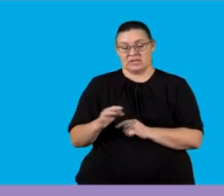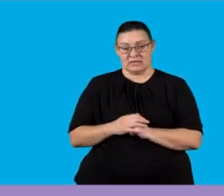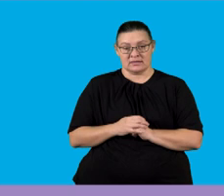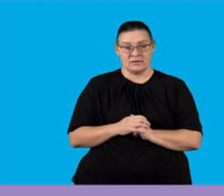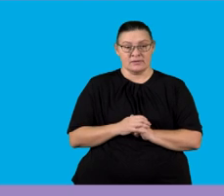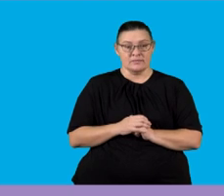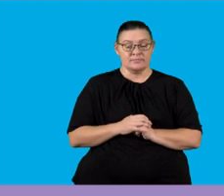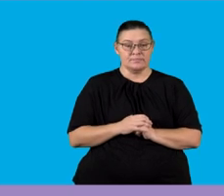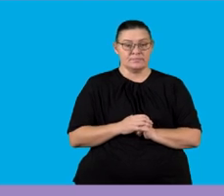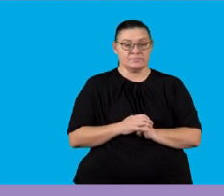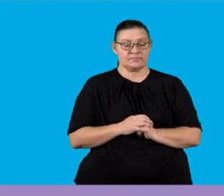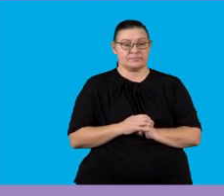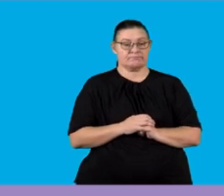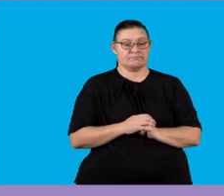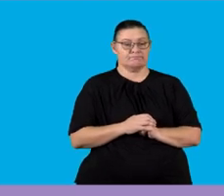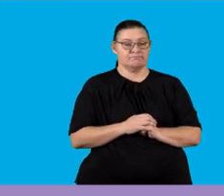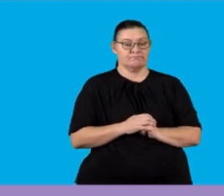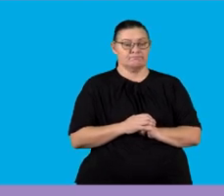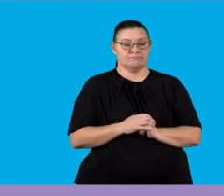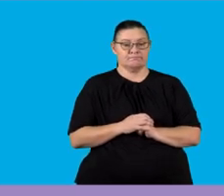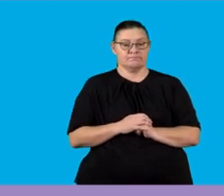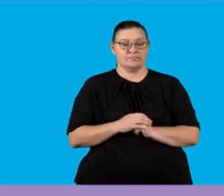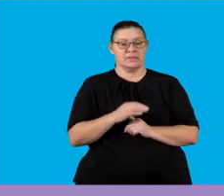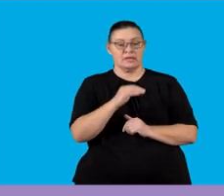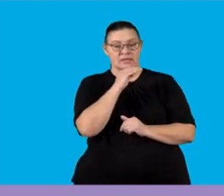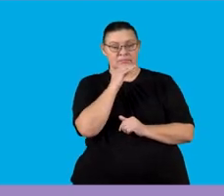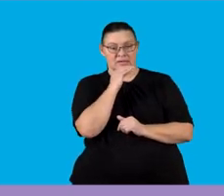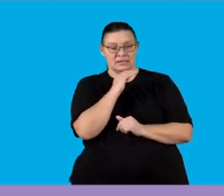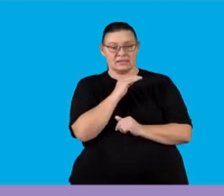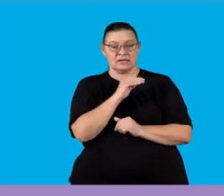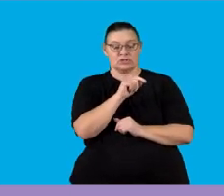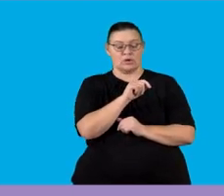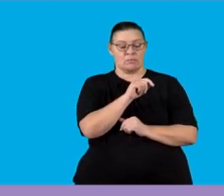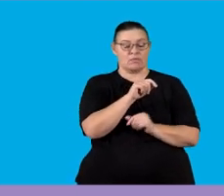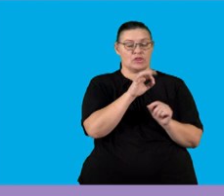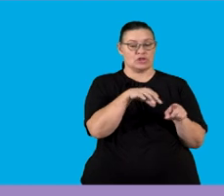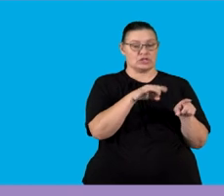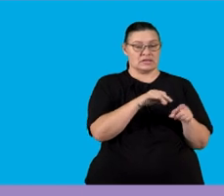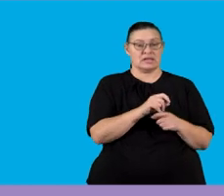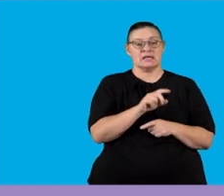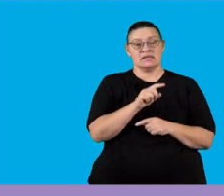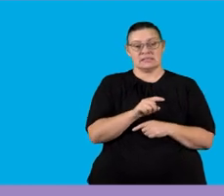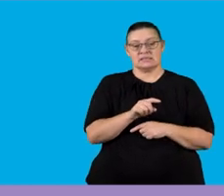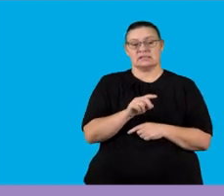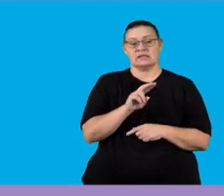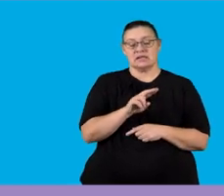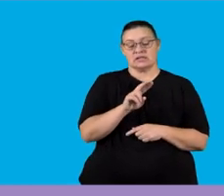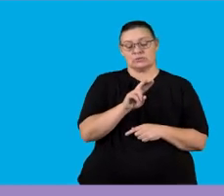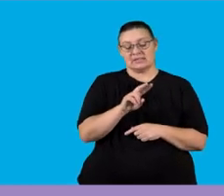2 multiplied by 13 is 26. And when we add 3 onto that 26, our answer is